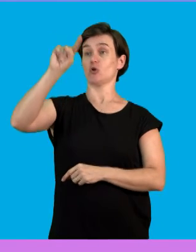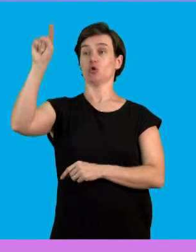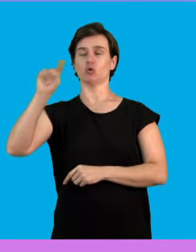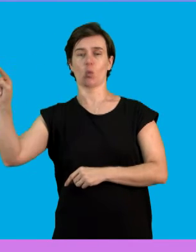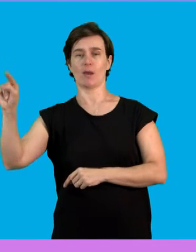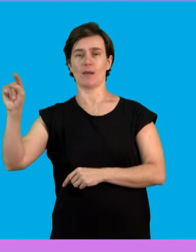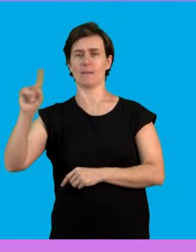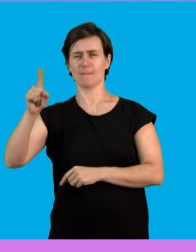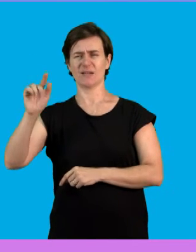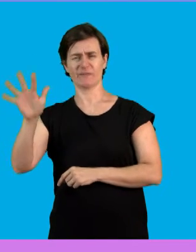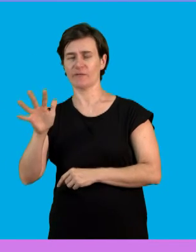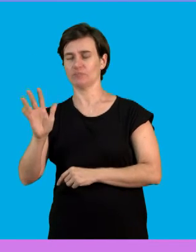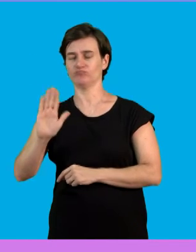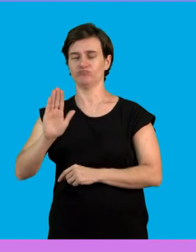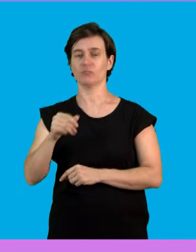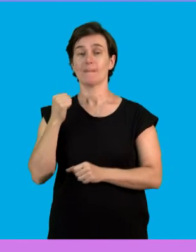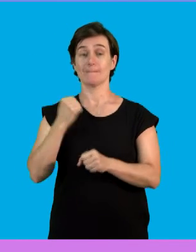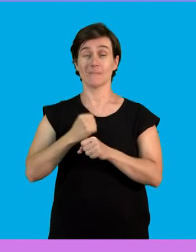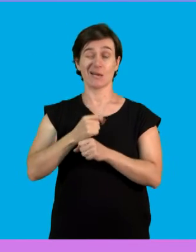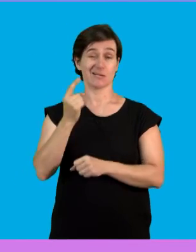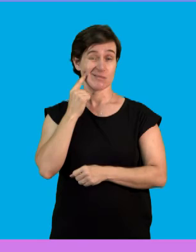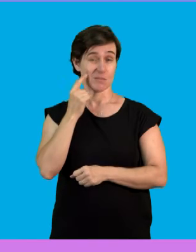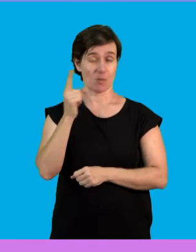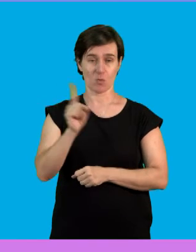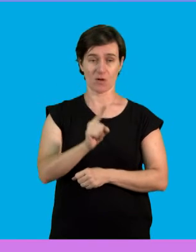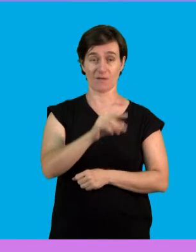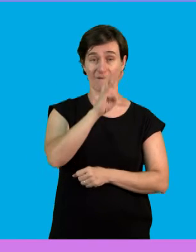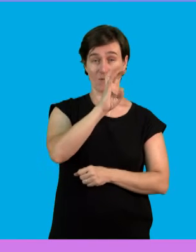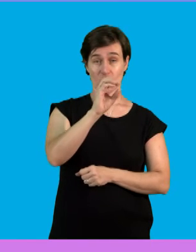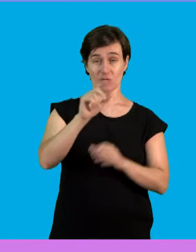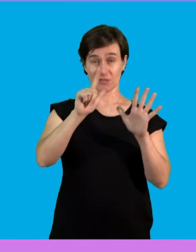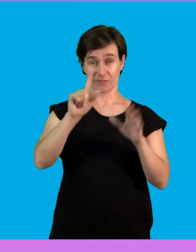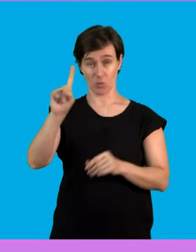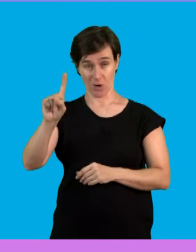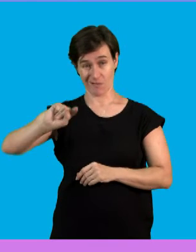squared. So then, if we simplify, this is